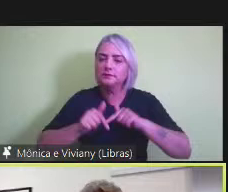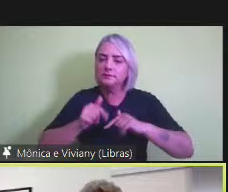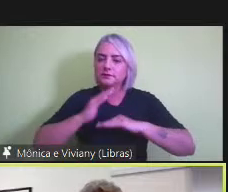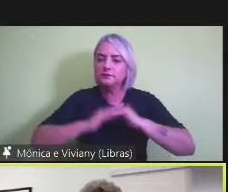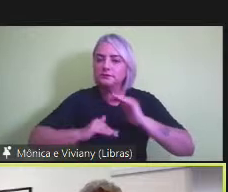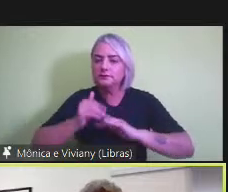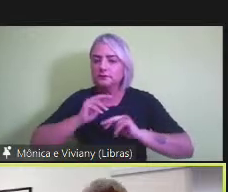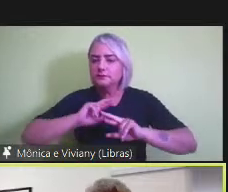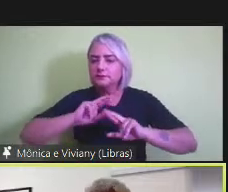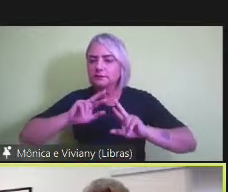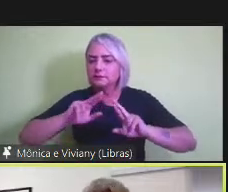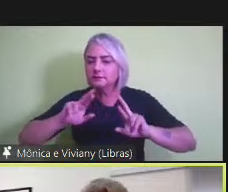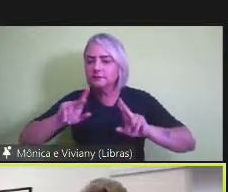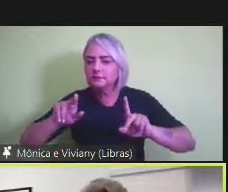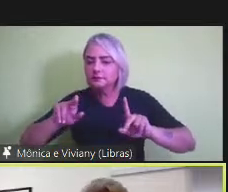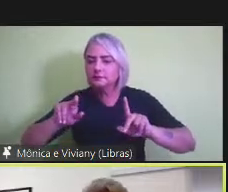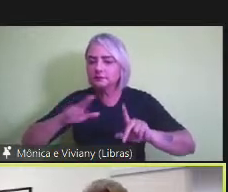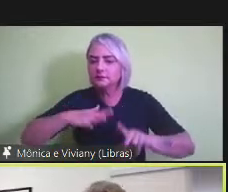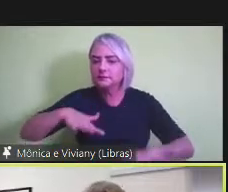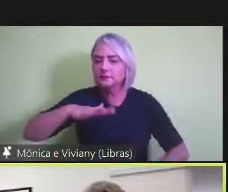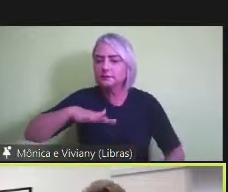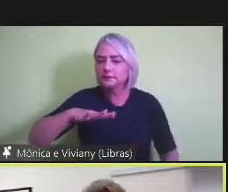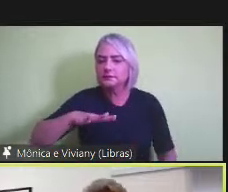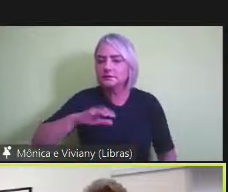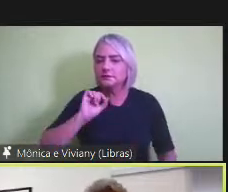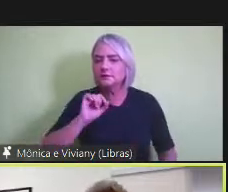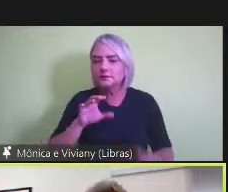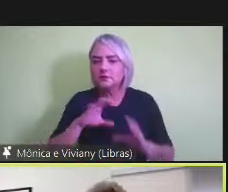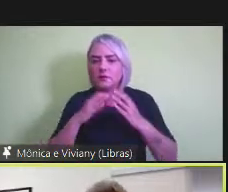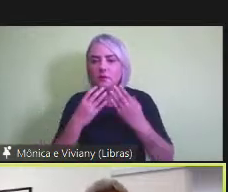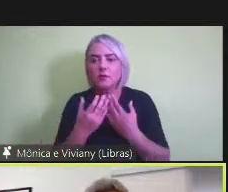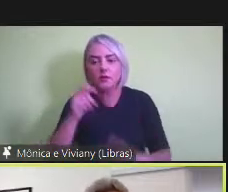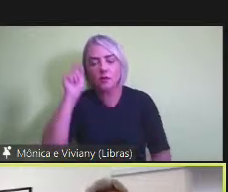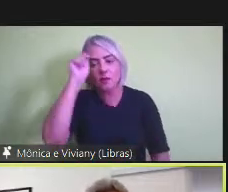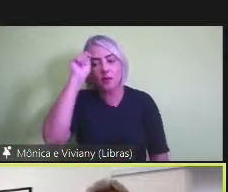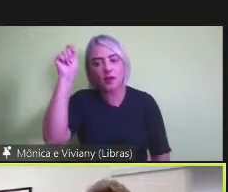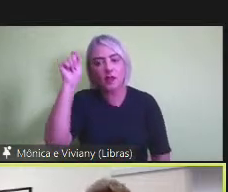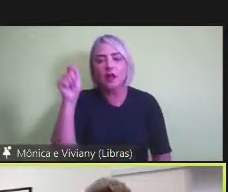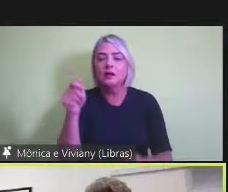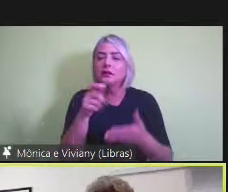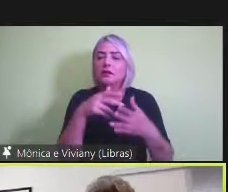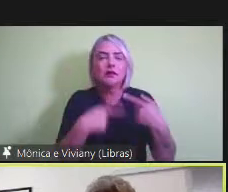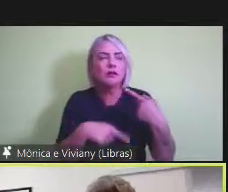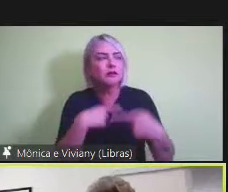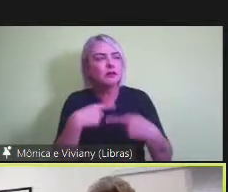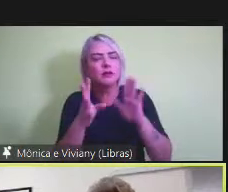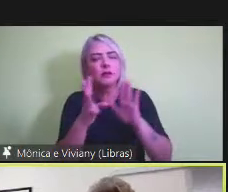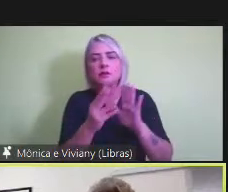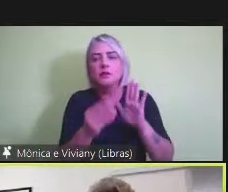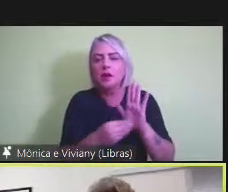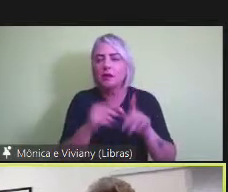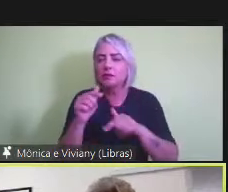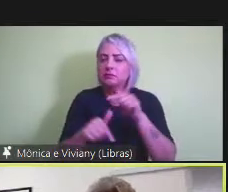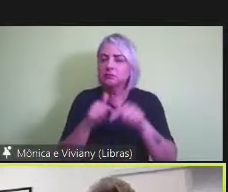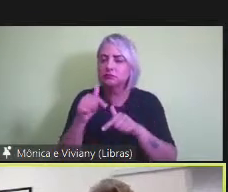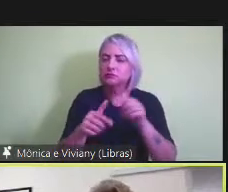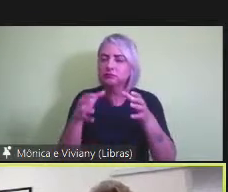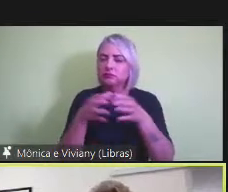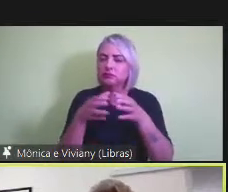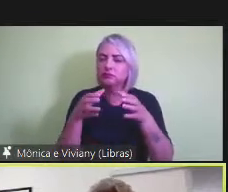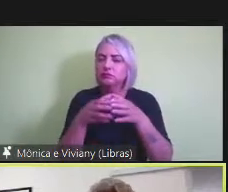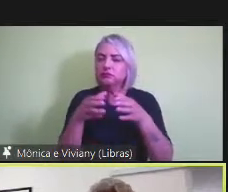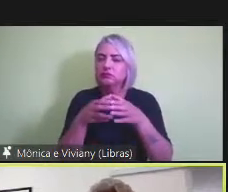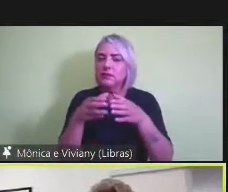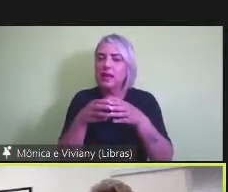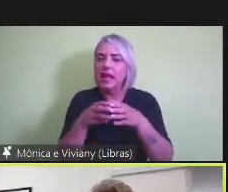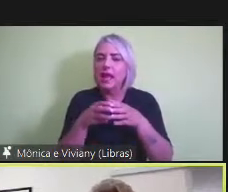the interprofessional work between the different areas, many authors which are discussing now a model that the work in